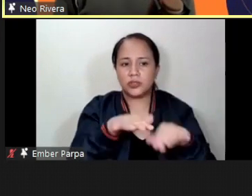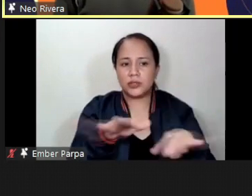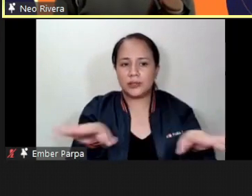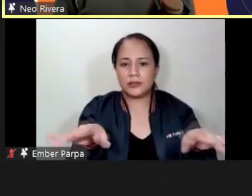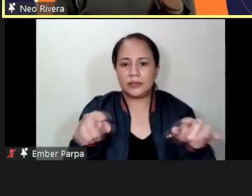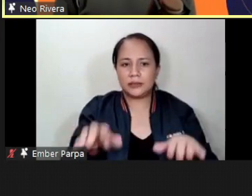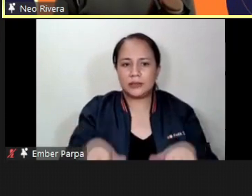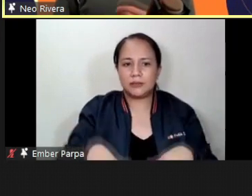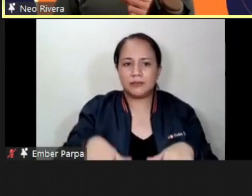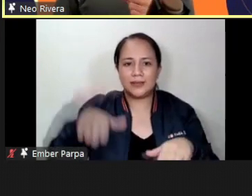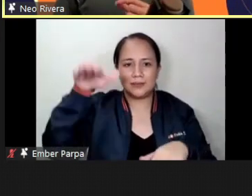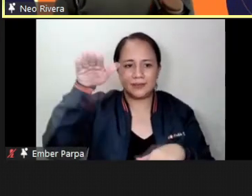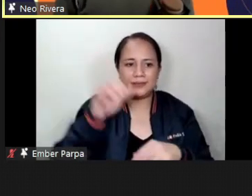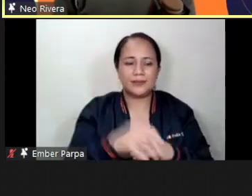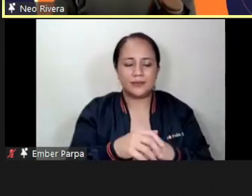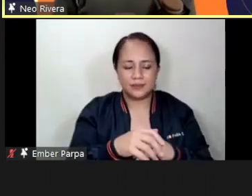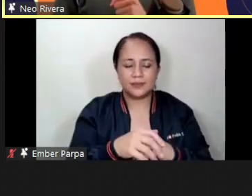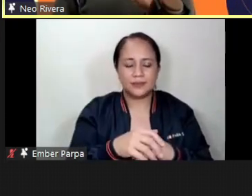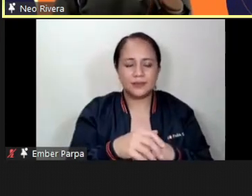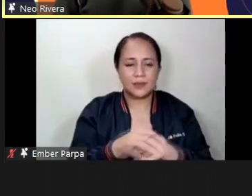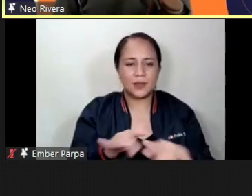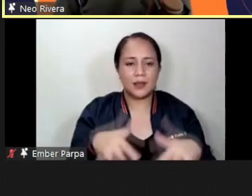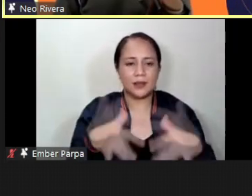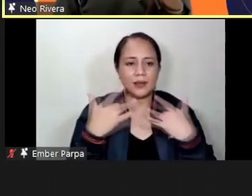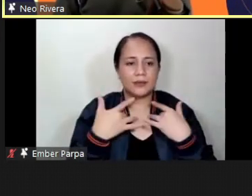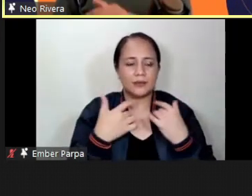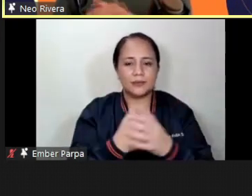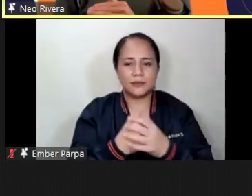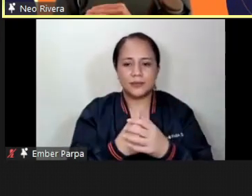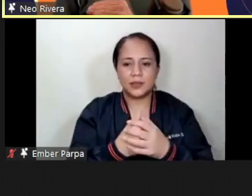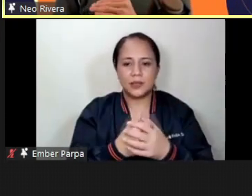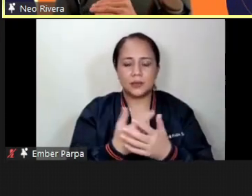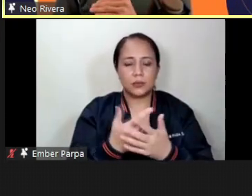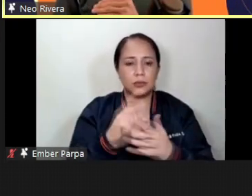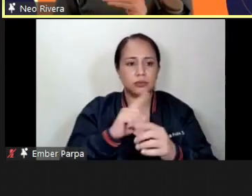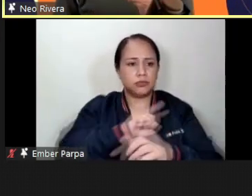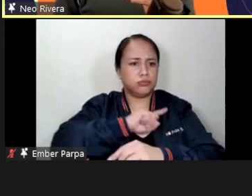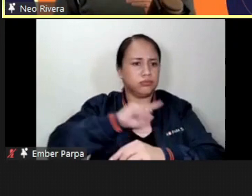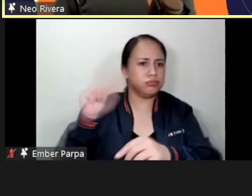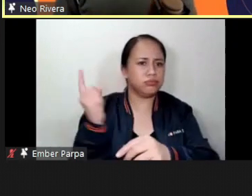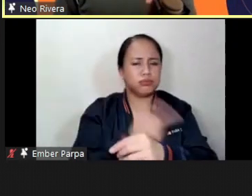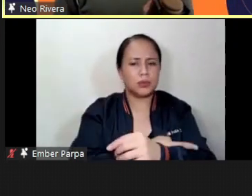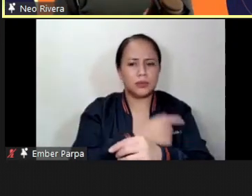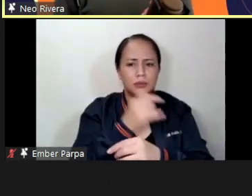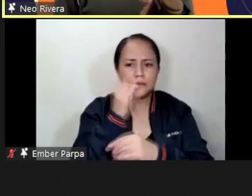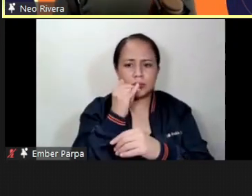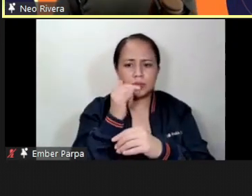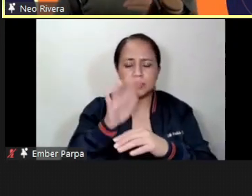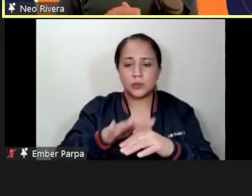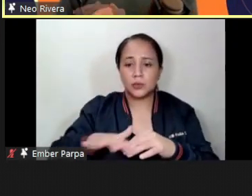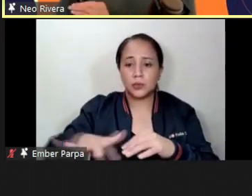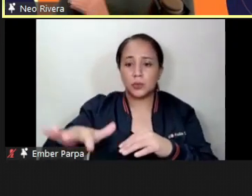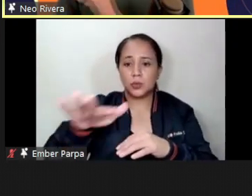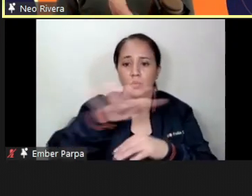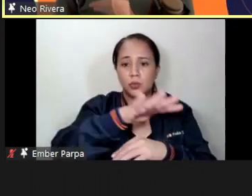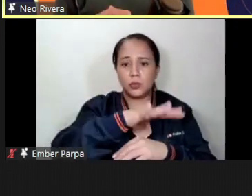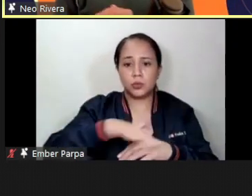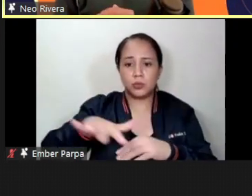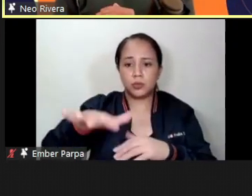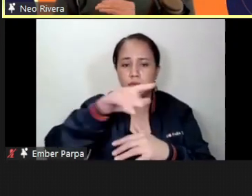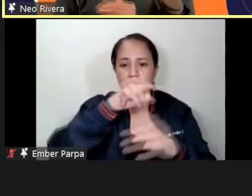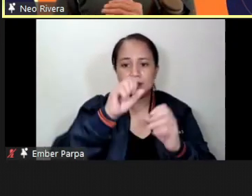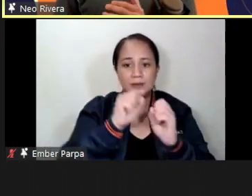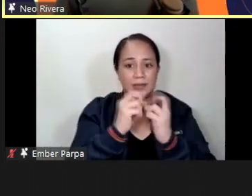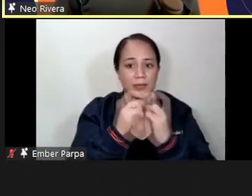their adult lives. Wow, powerful. You know what, guys? Across all these